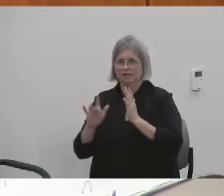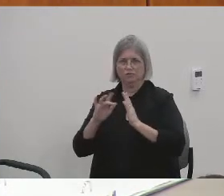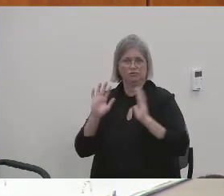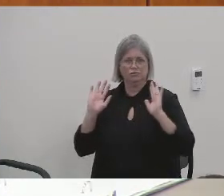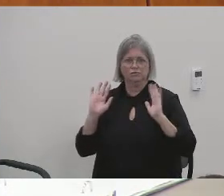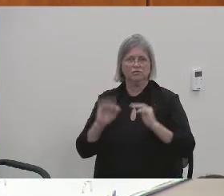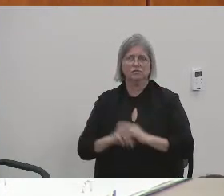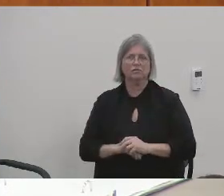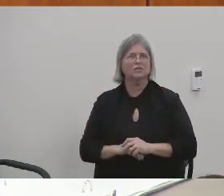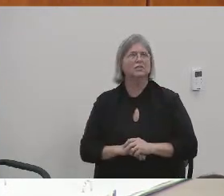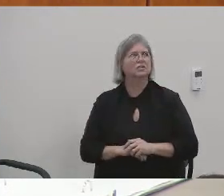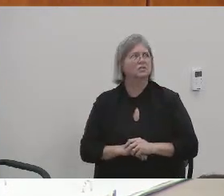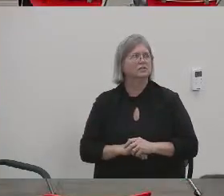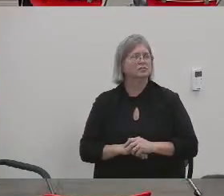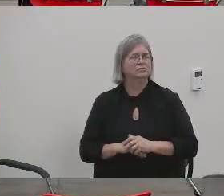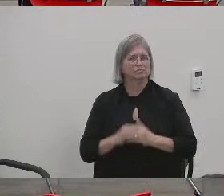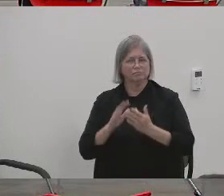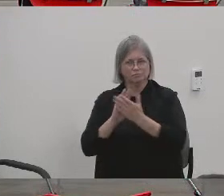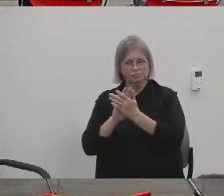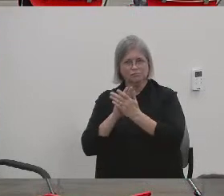happen.